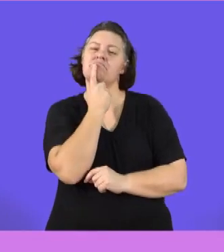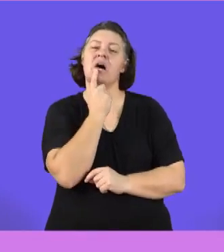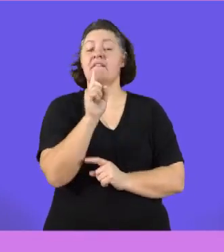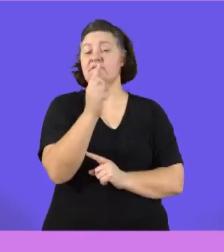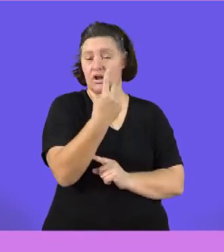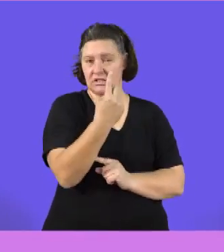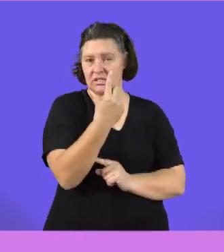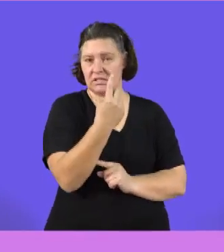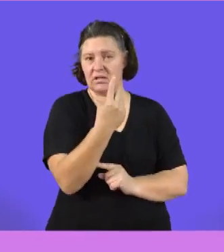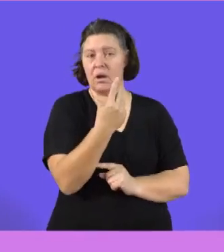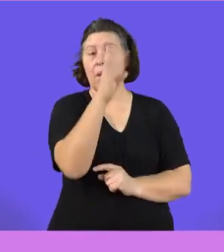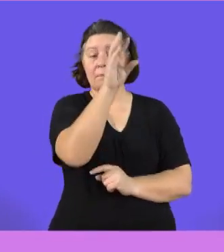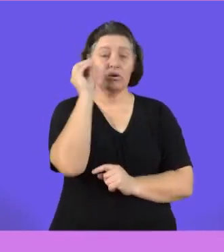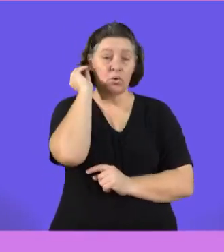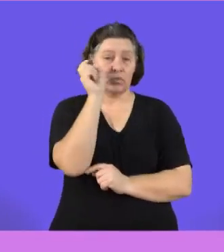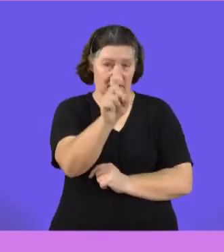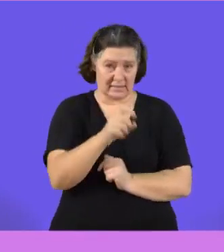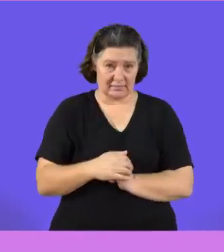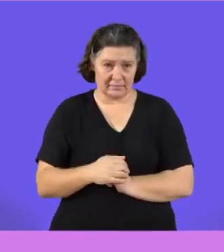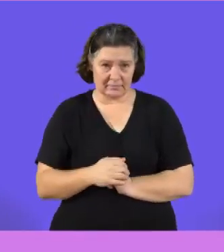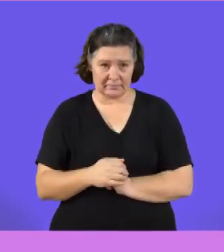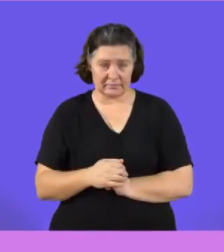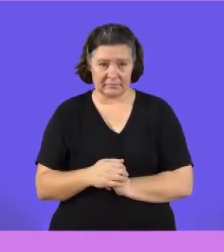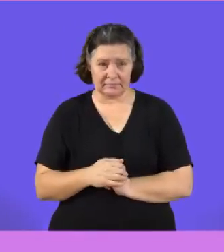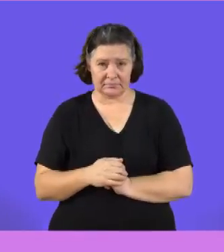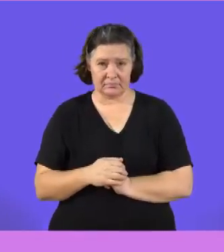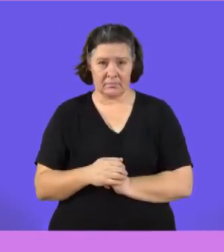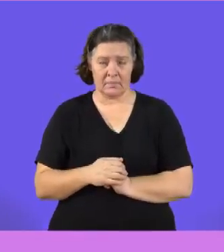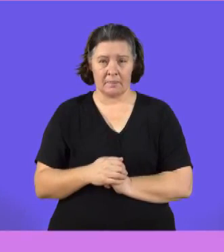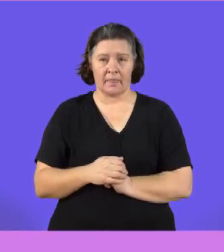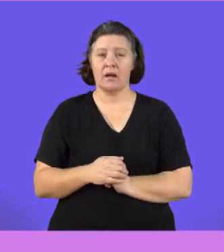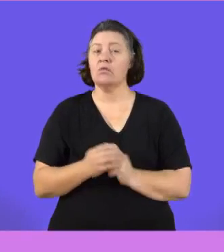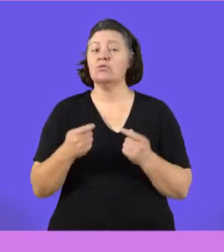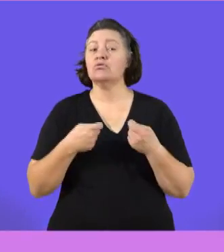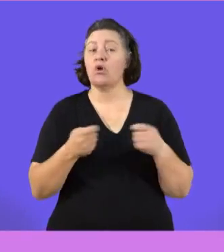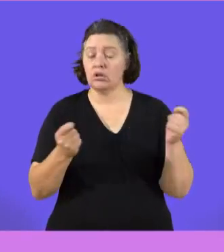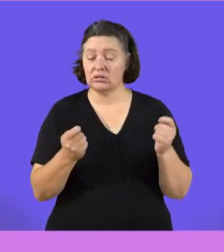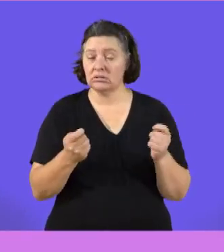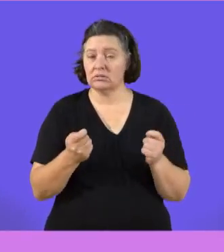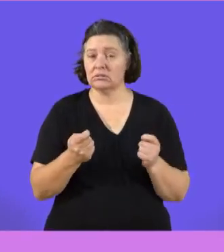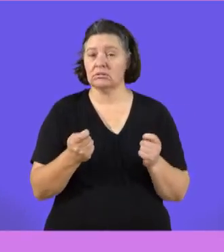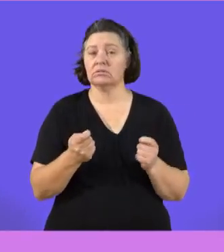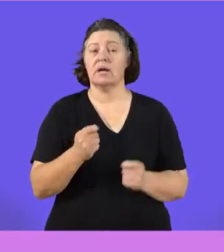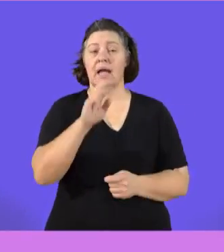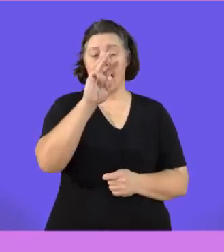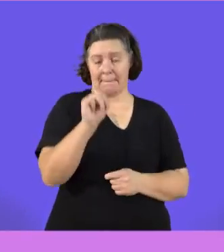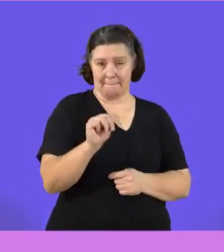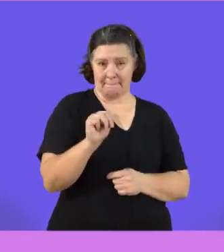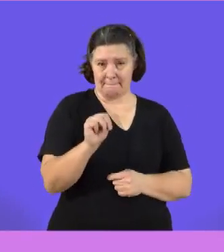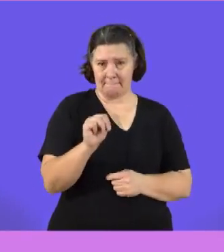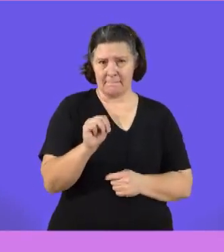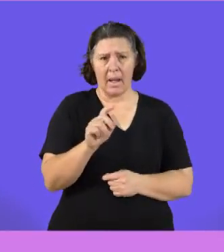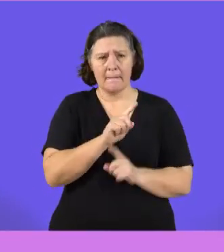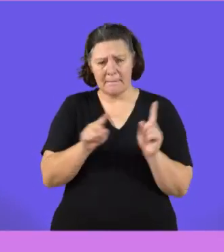apply. So first of all, I want you to note that the hood is sold in meters, as indicated